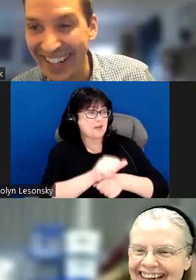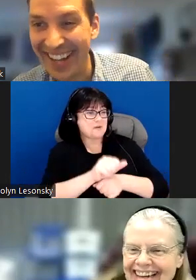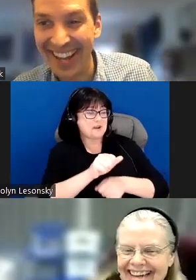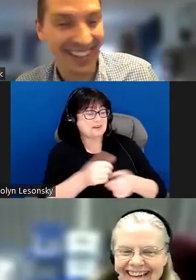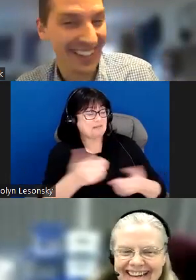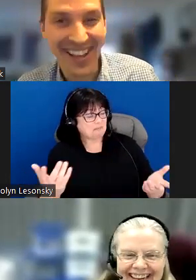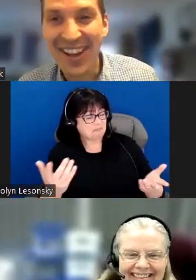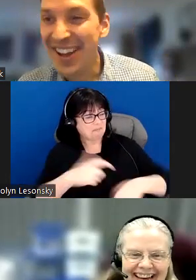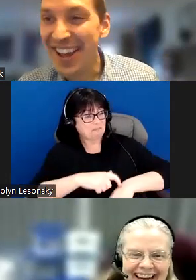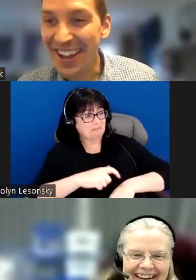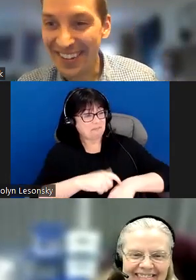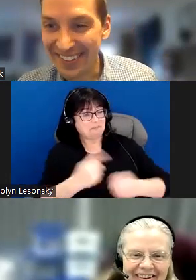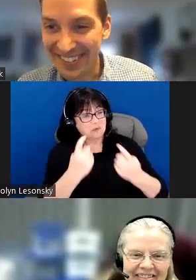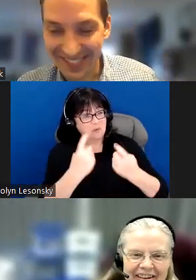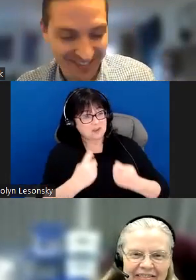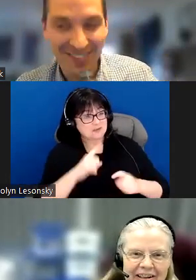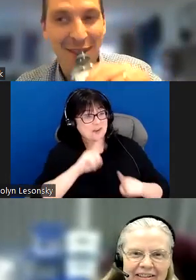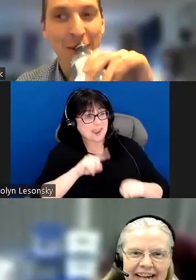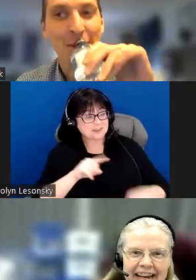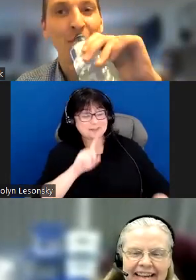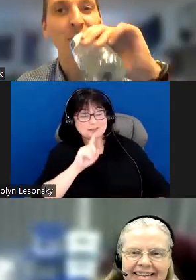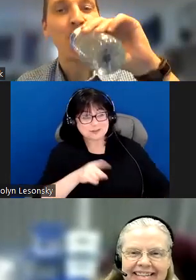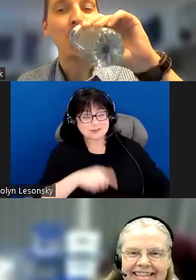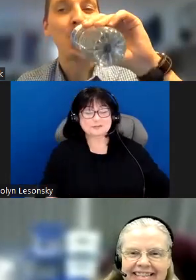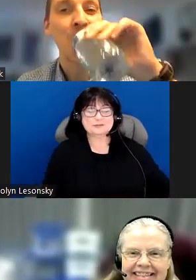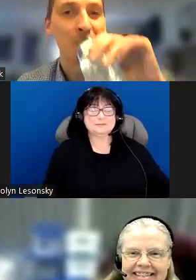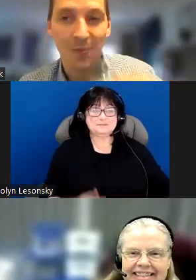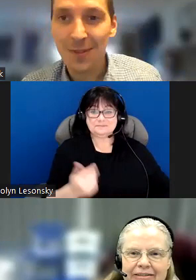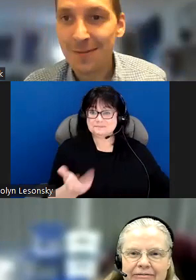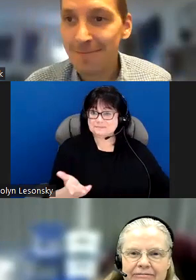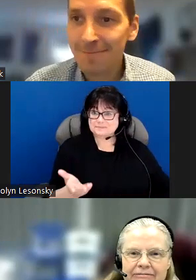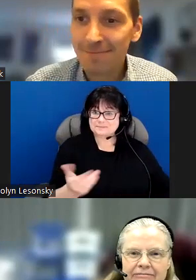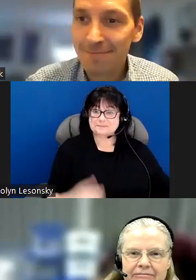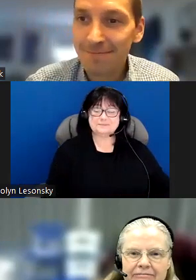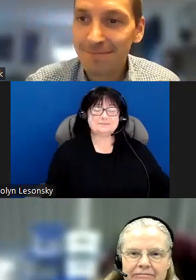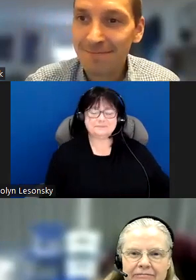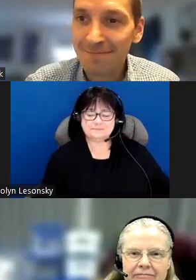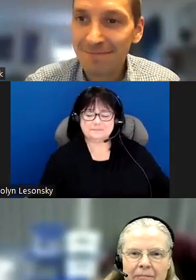Q&A. Okay, we'll open up for Q&A.